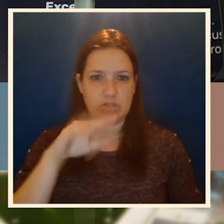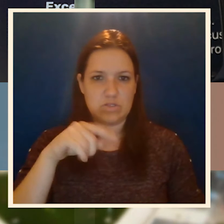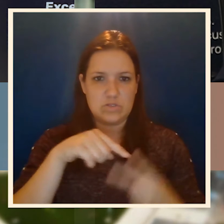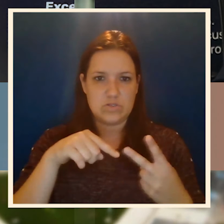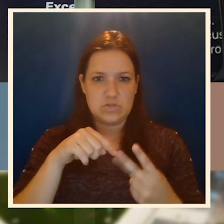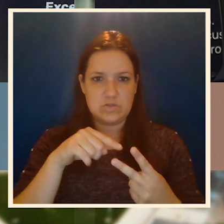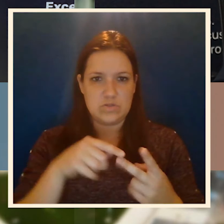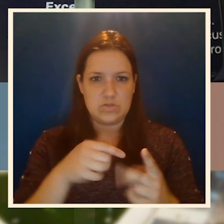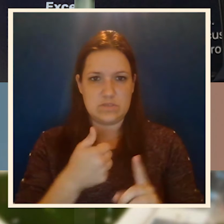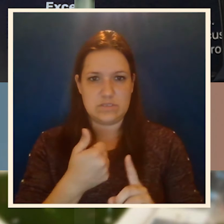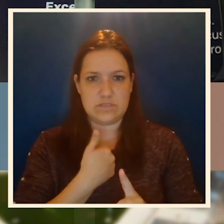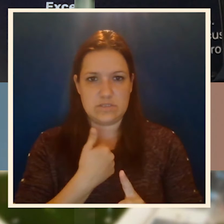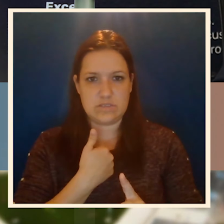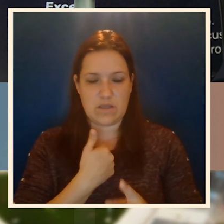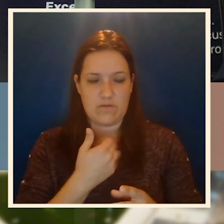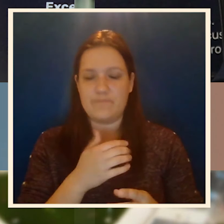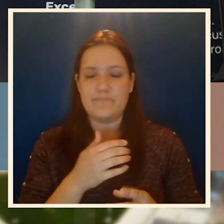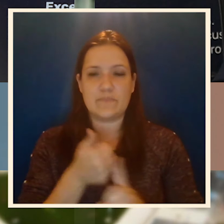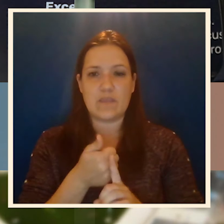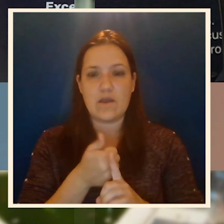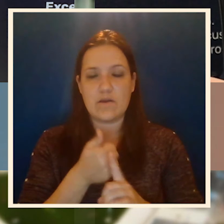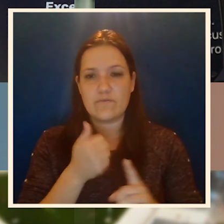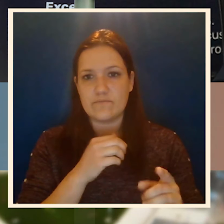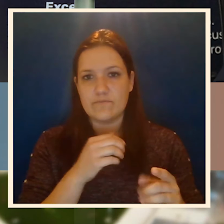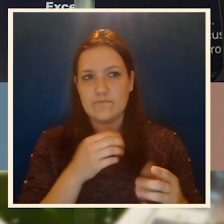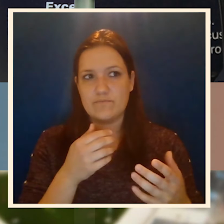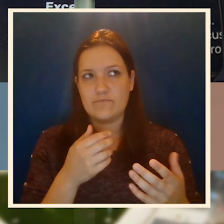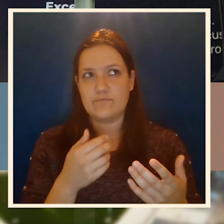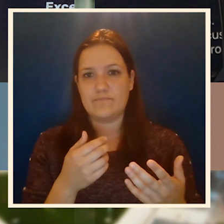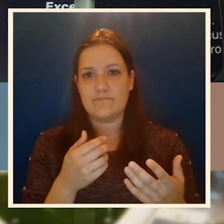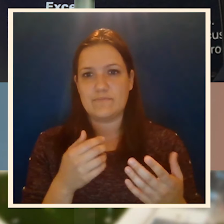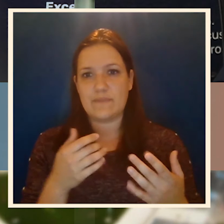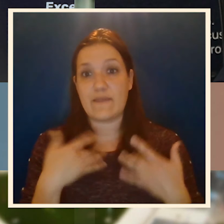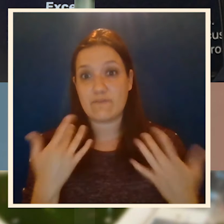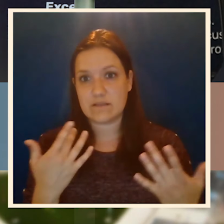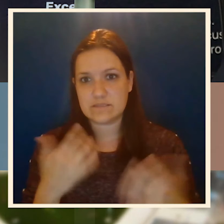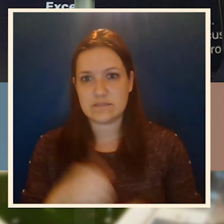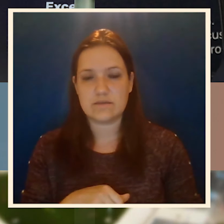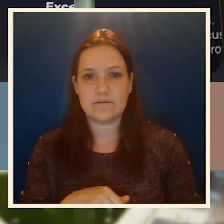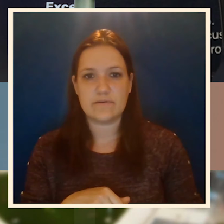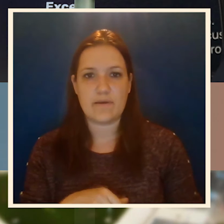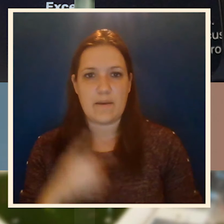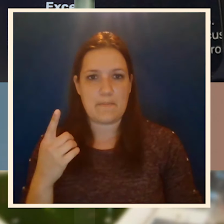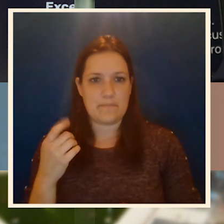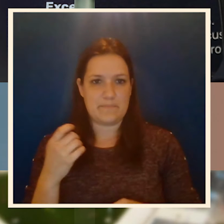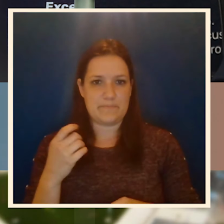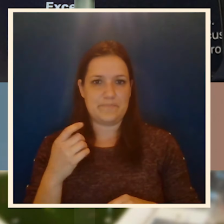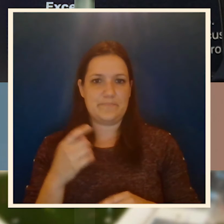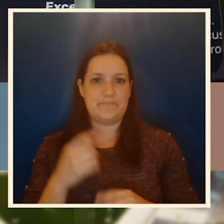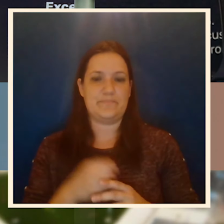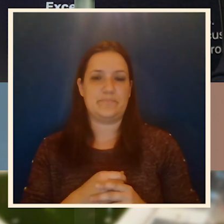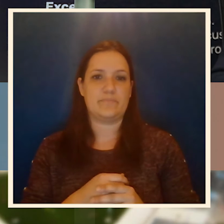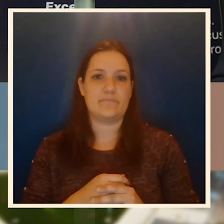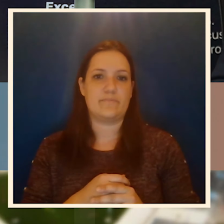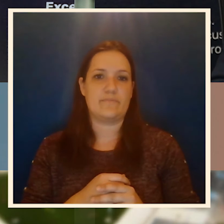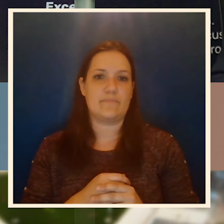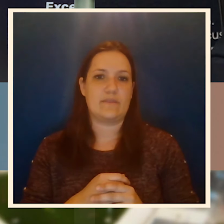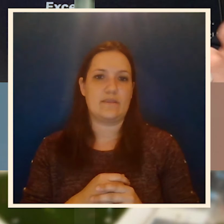two self-reported events. But as is customary,